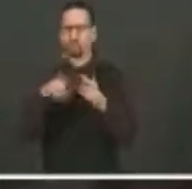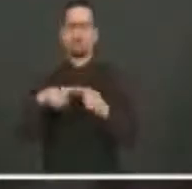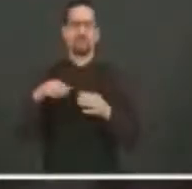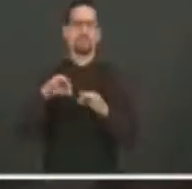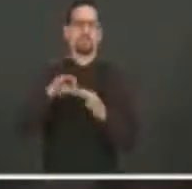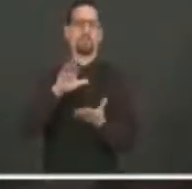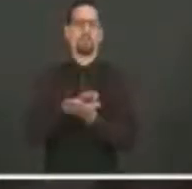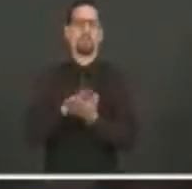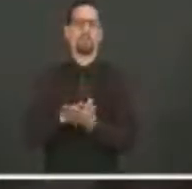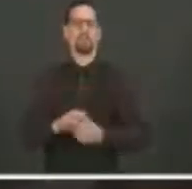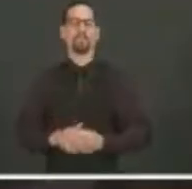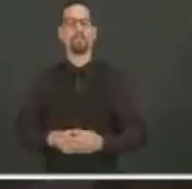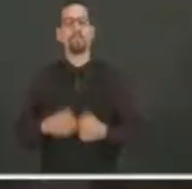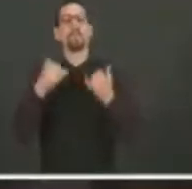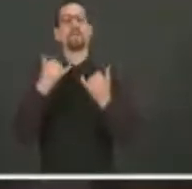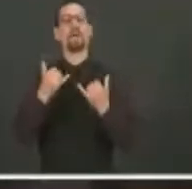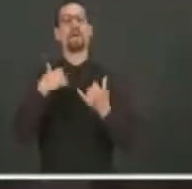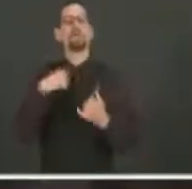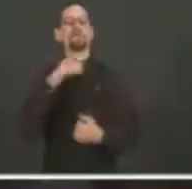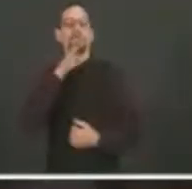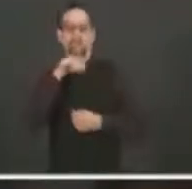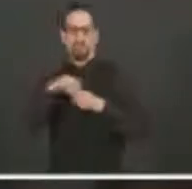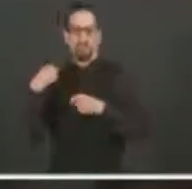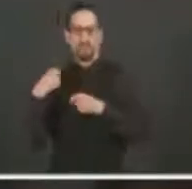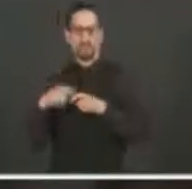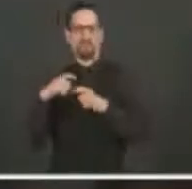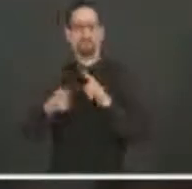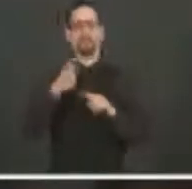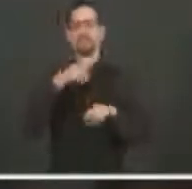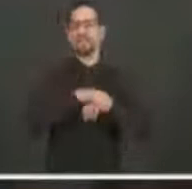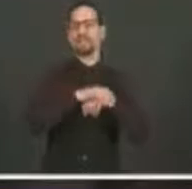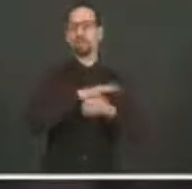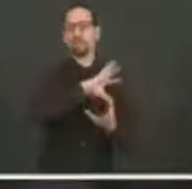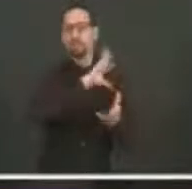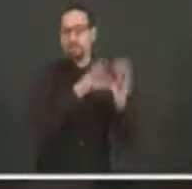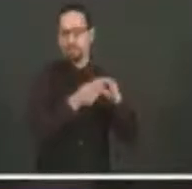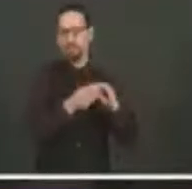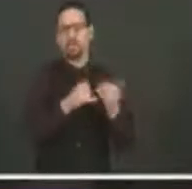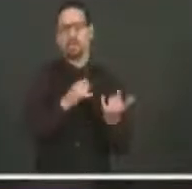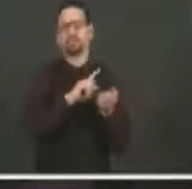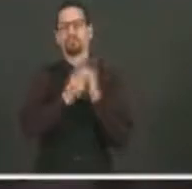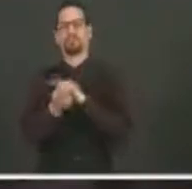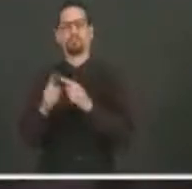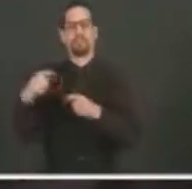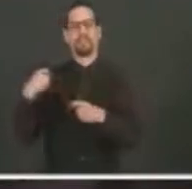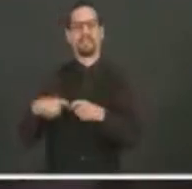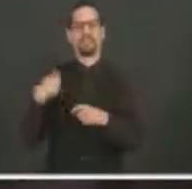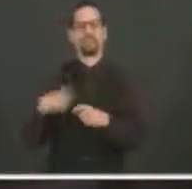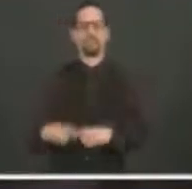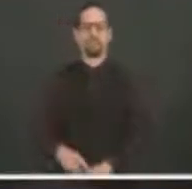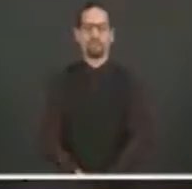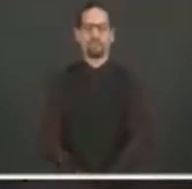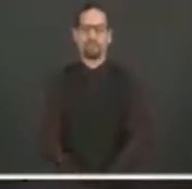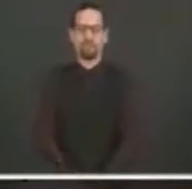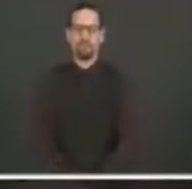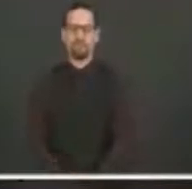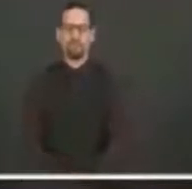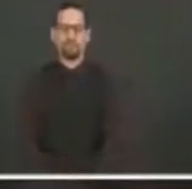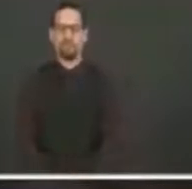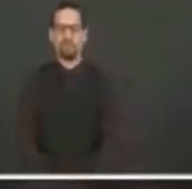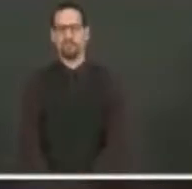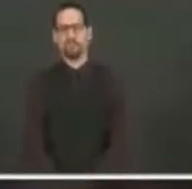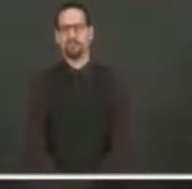los distritos tengan el apoyo. Nosotros vamos a tener personas de nuestro equipo que va a apoyar a los superintendentes, asegurarse que los planes